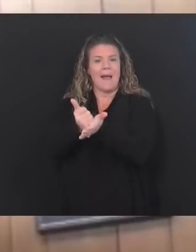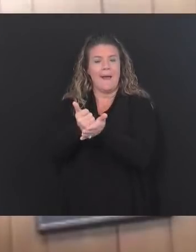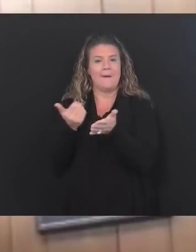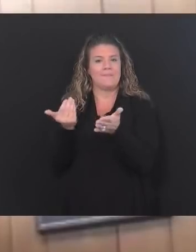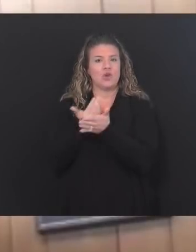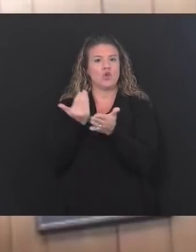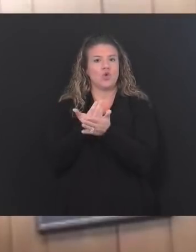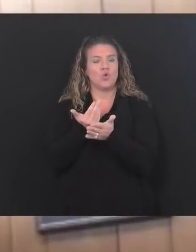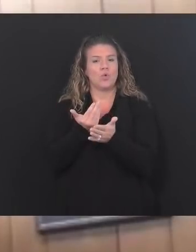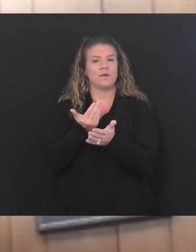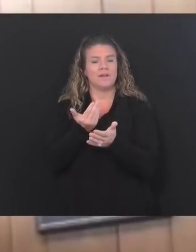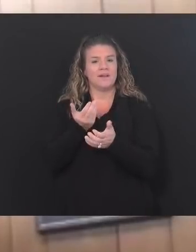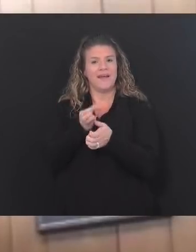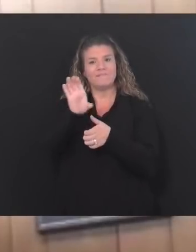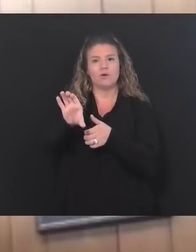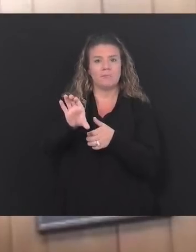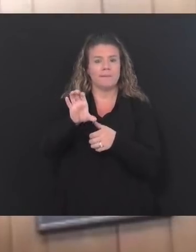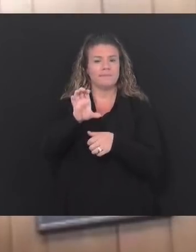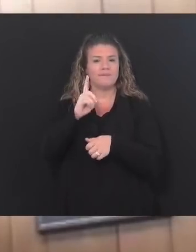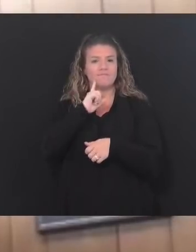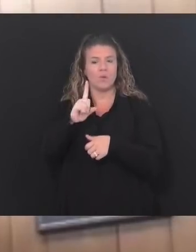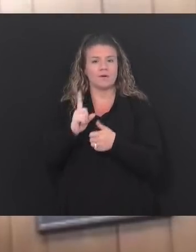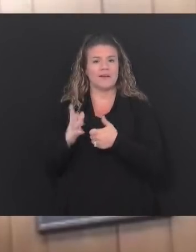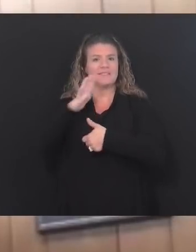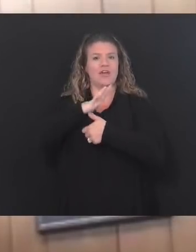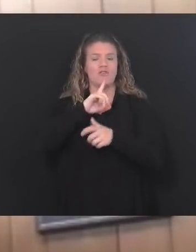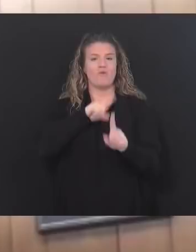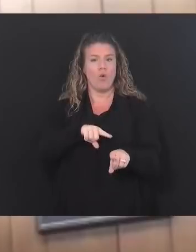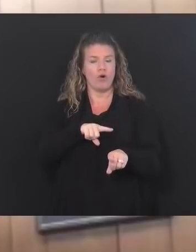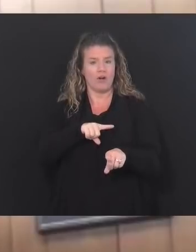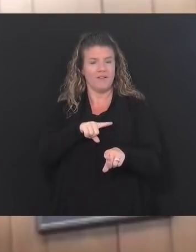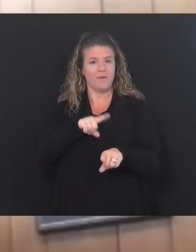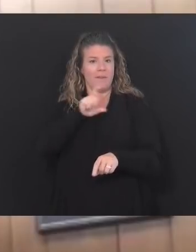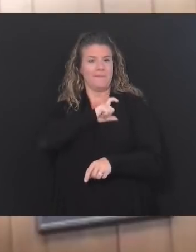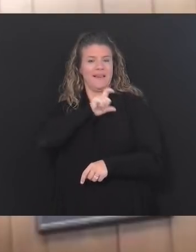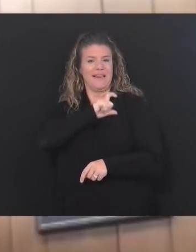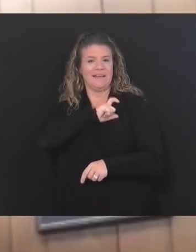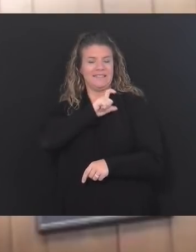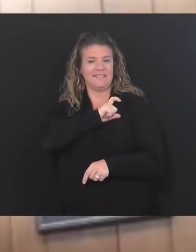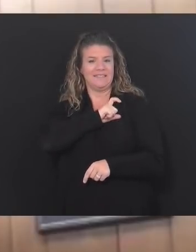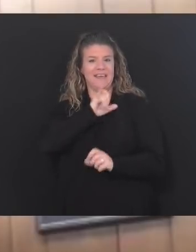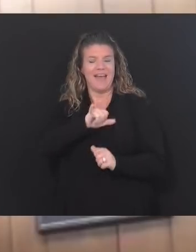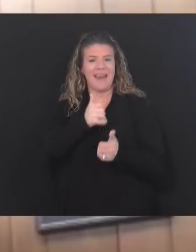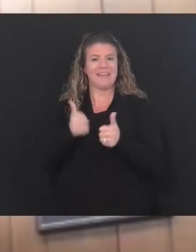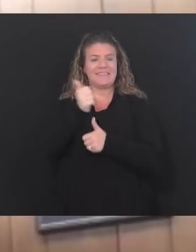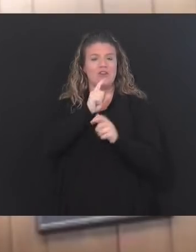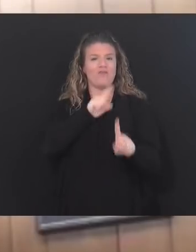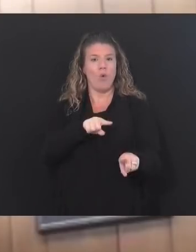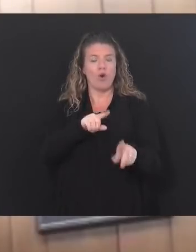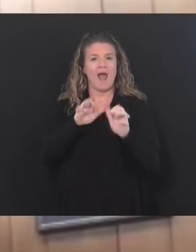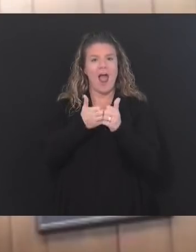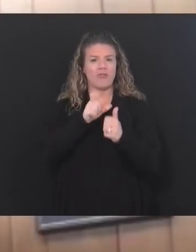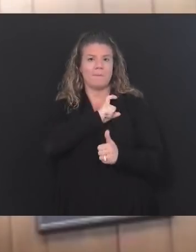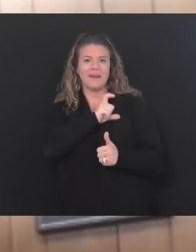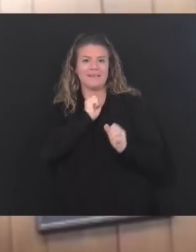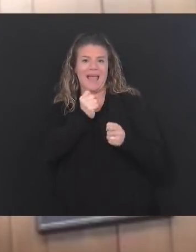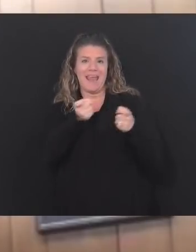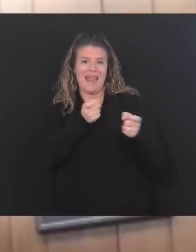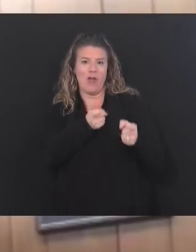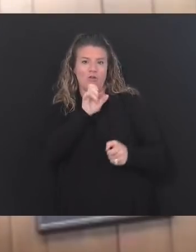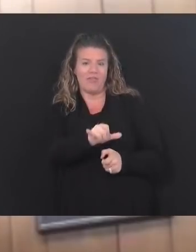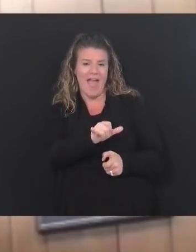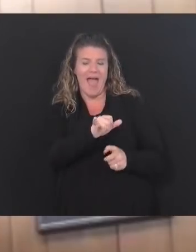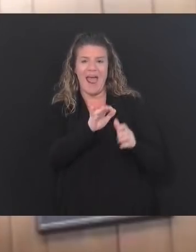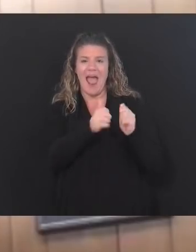state police to help with the enforcement powers of the executive order and the ability of the local health